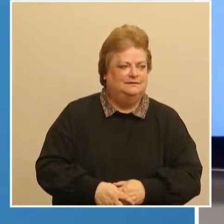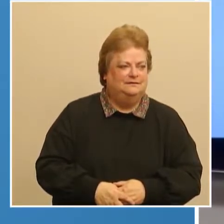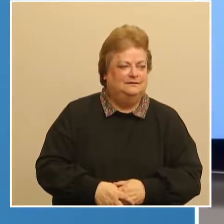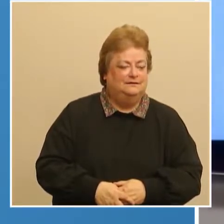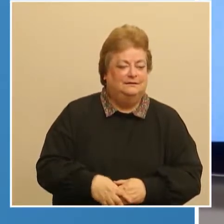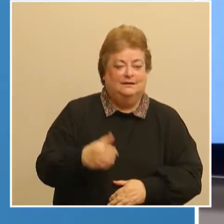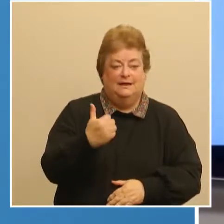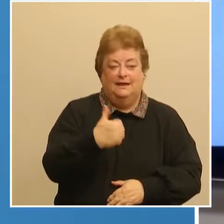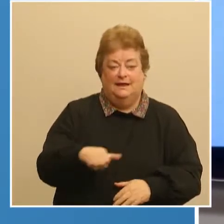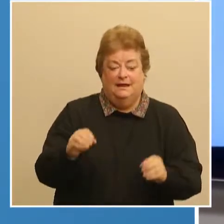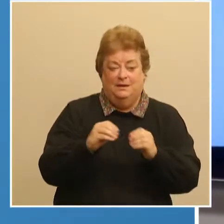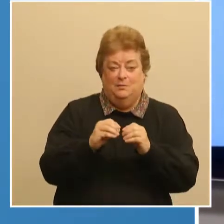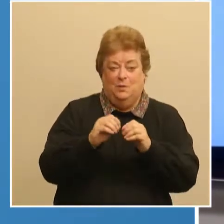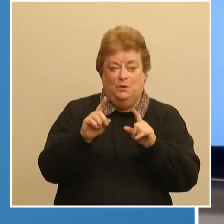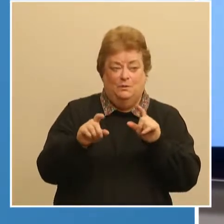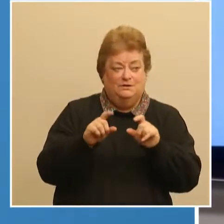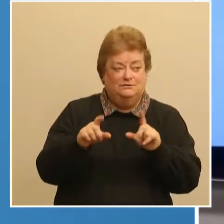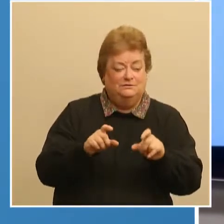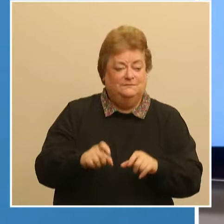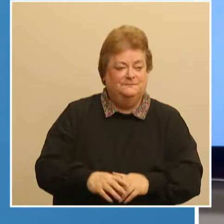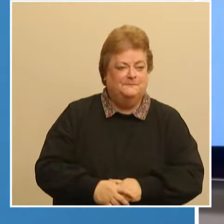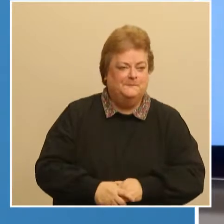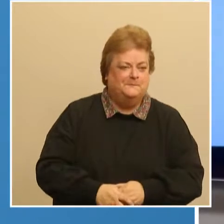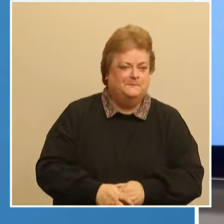Are there any further questions?